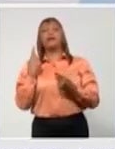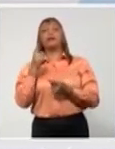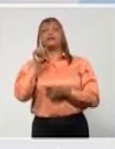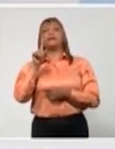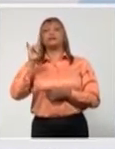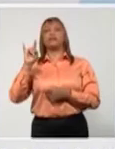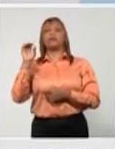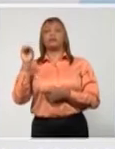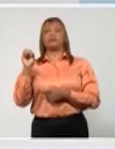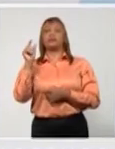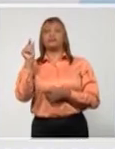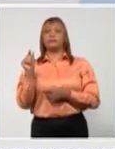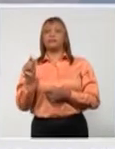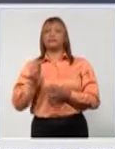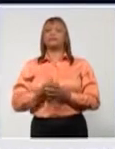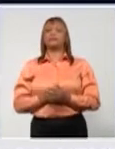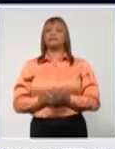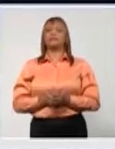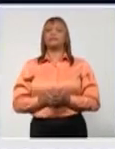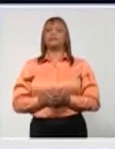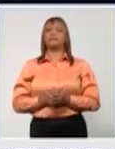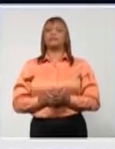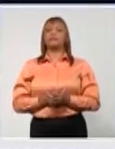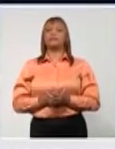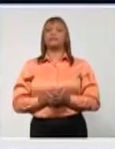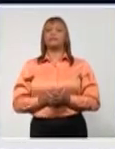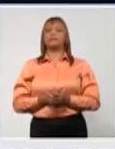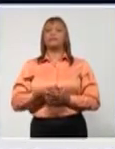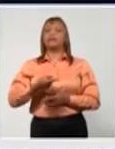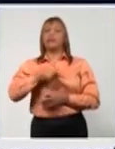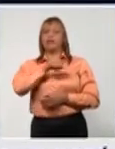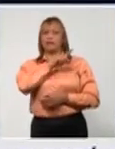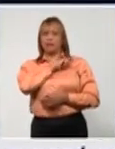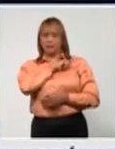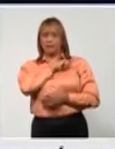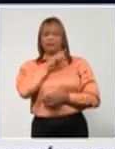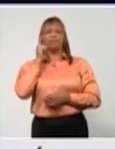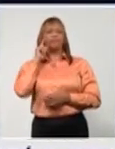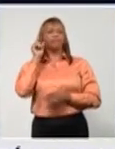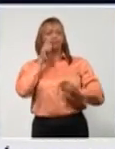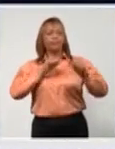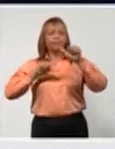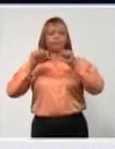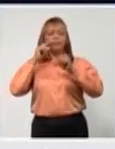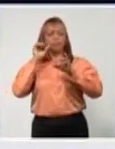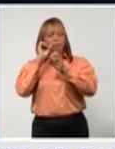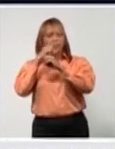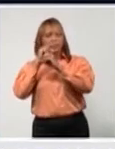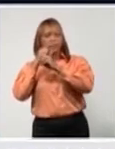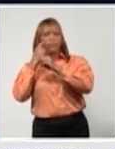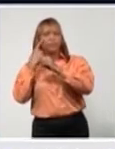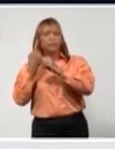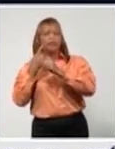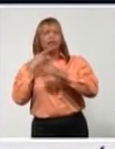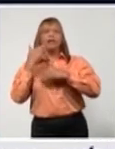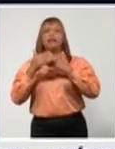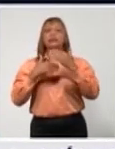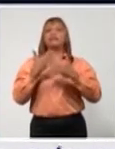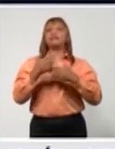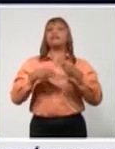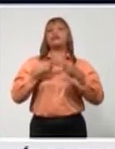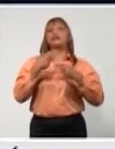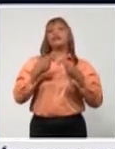system, 190 people continue to be monitored by our professionals and specialists. Yesterday, our various